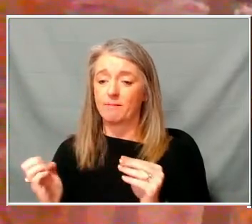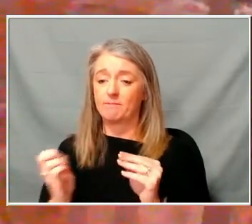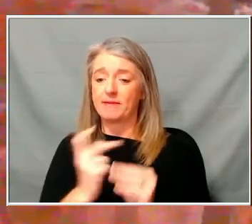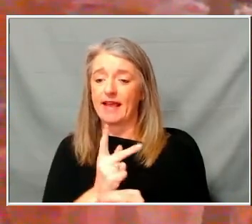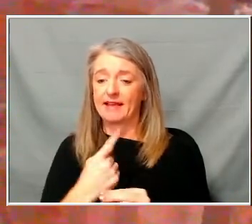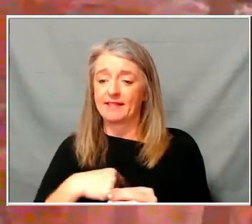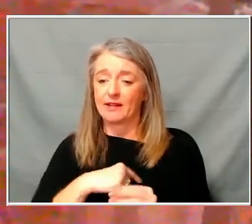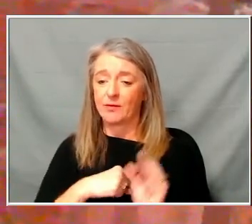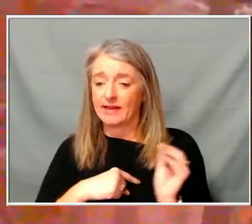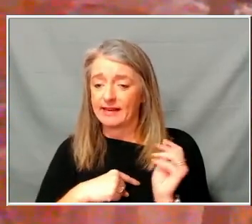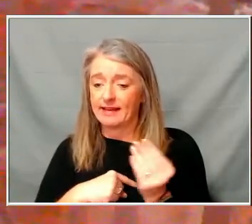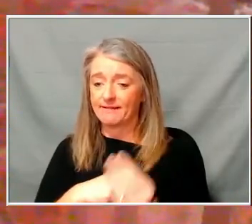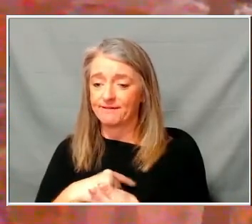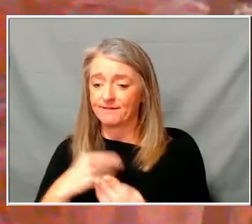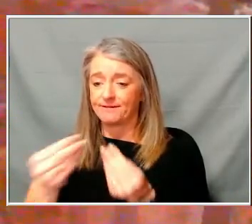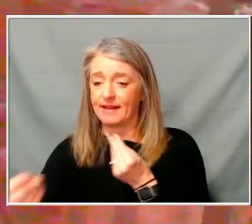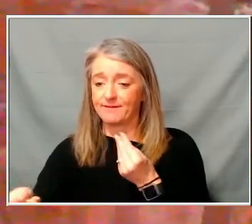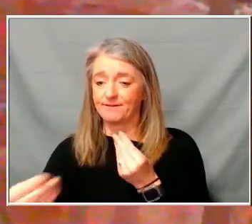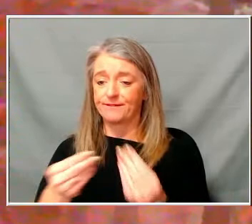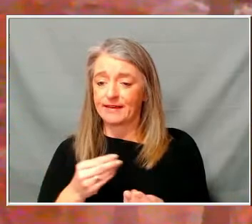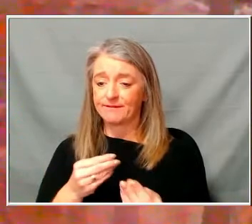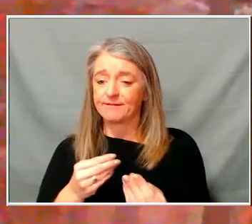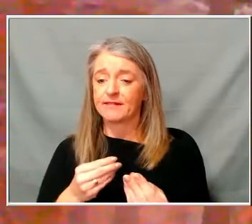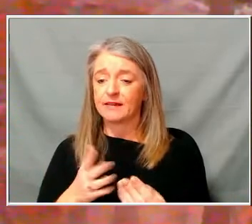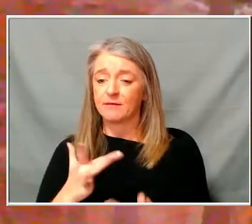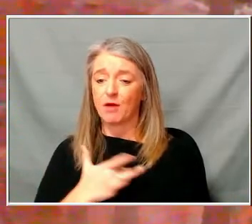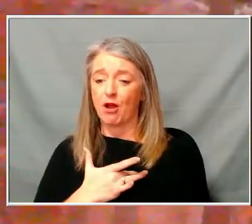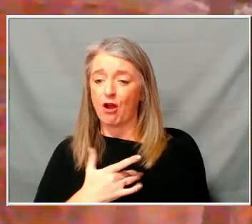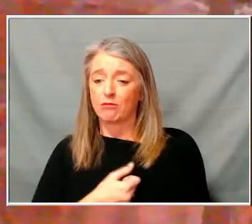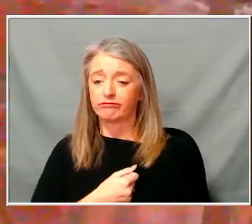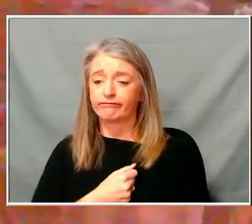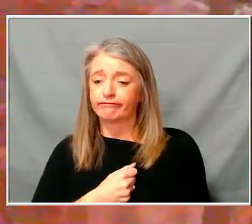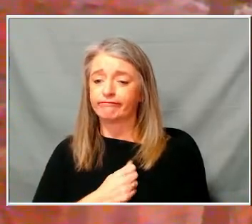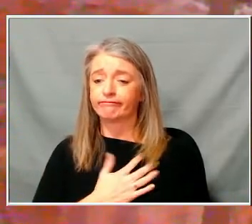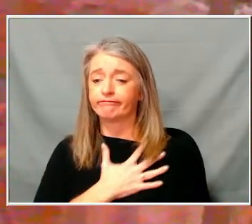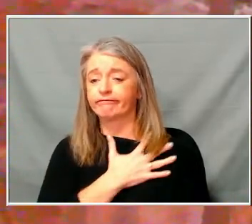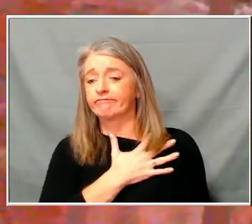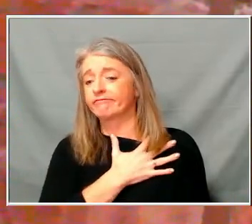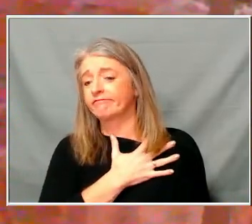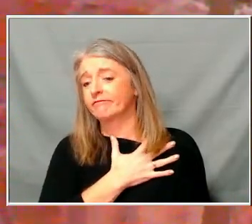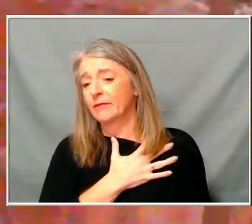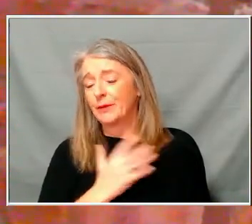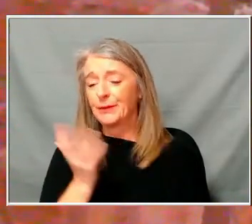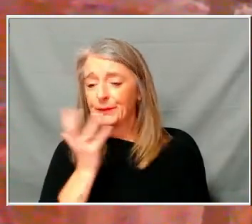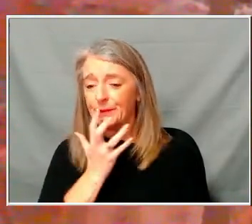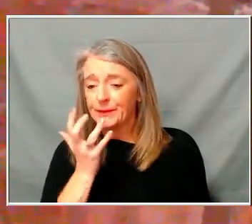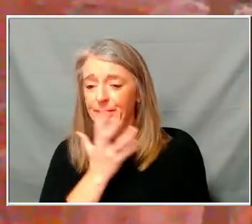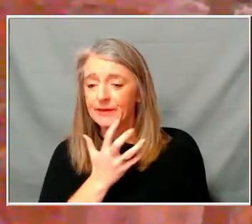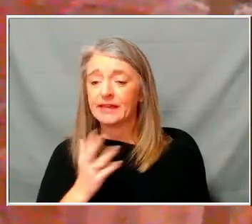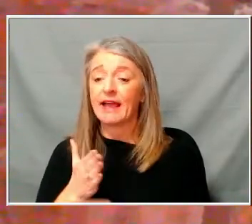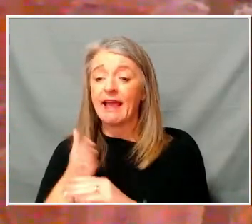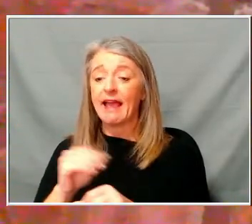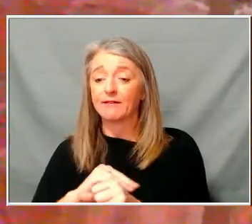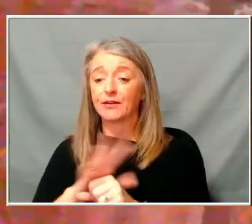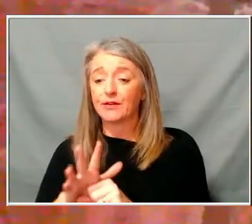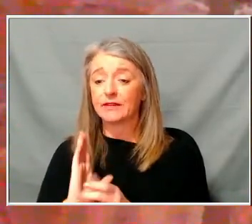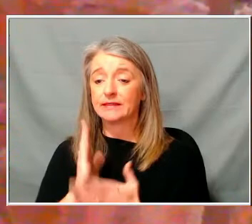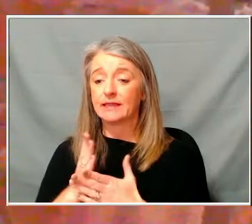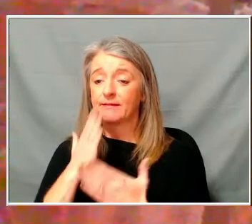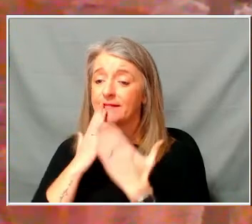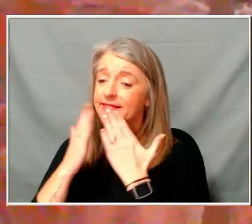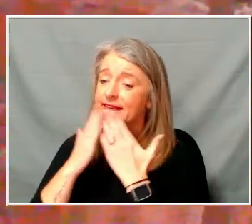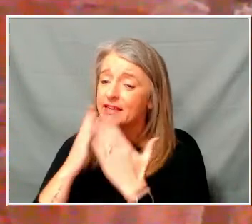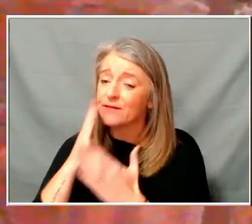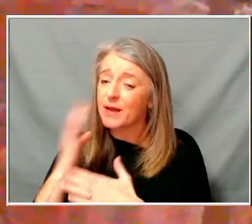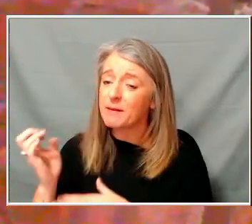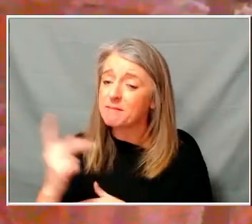ever give them. It just makes my heart warm. And when we came back after COVID, they would stop us in the hall and thank us for coming